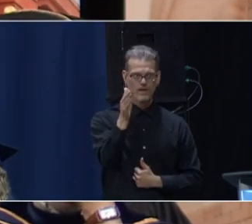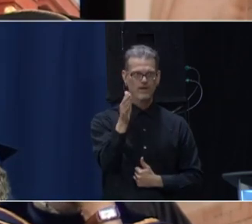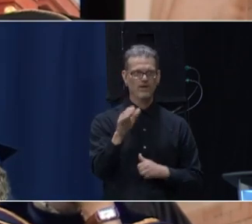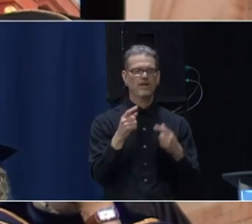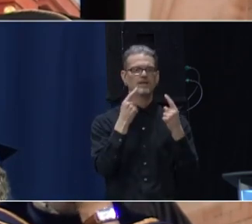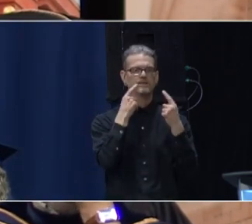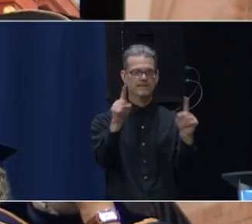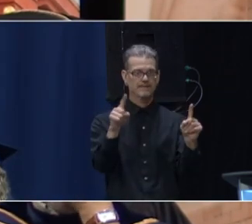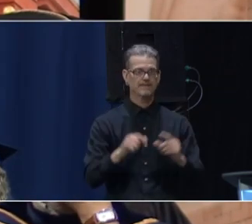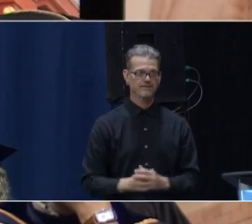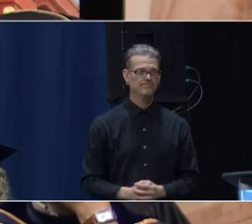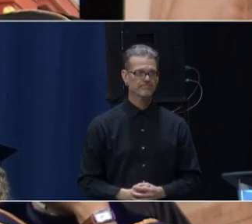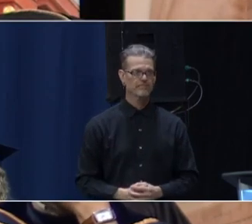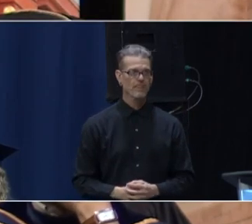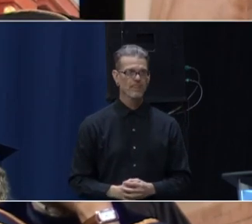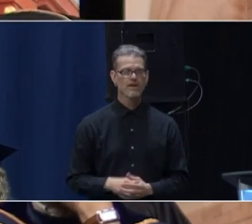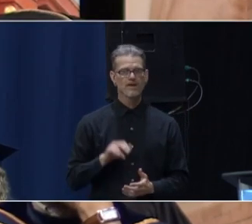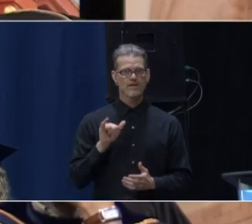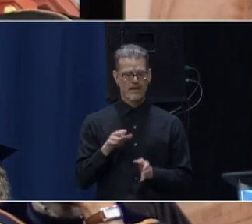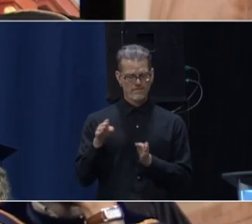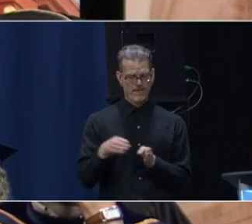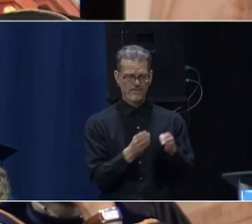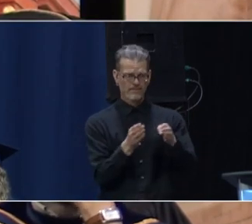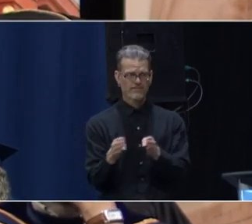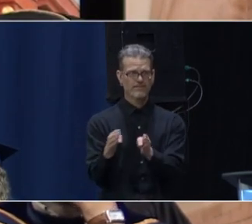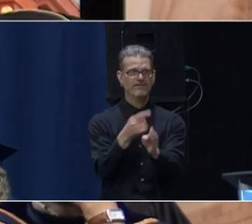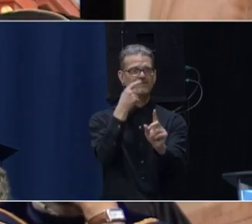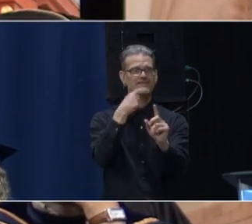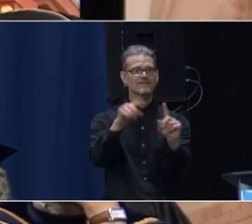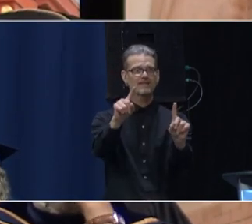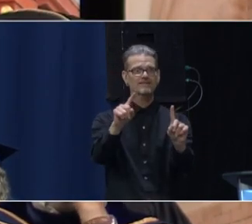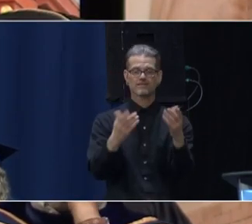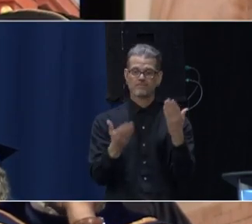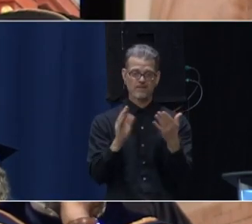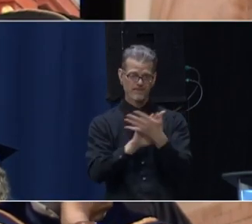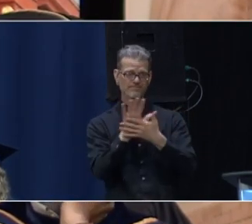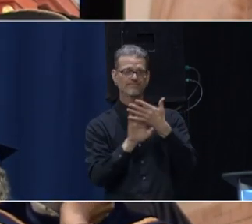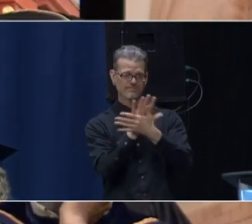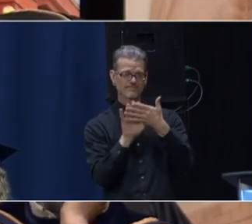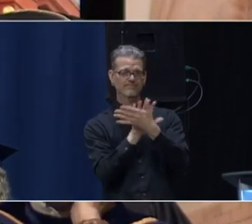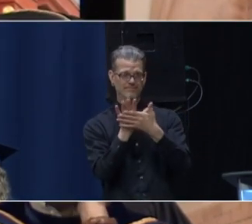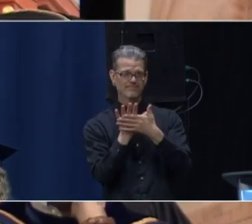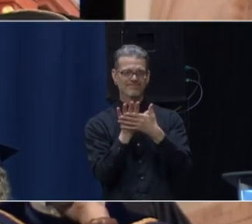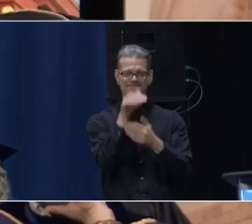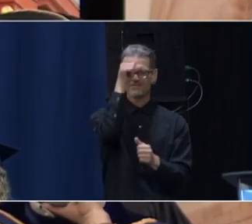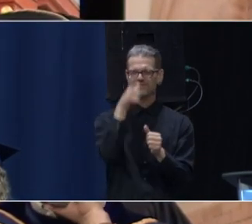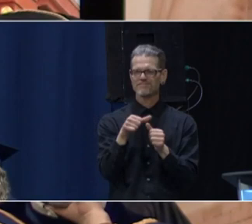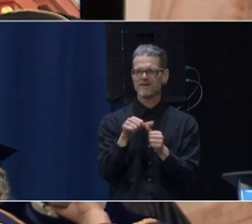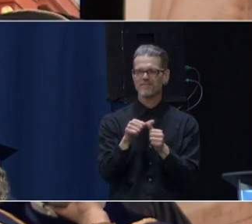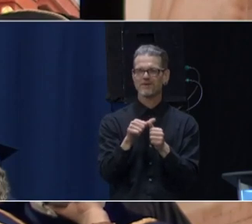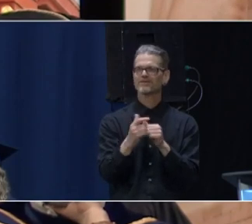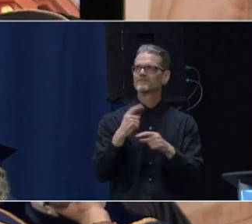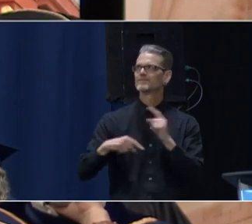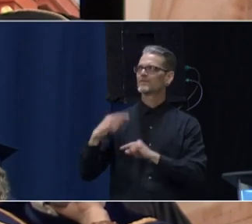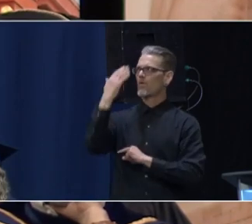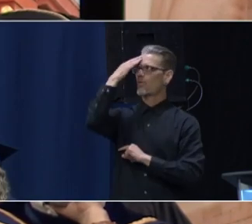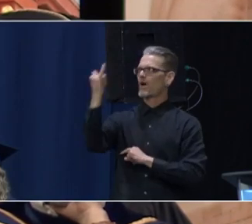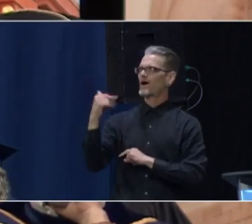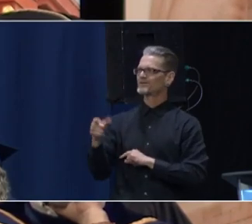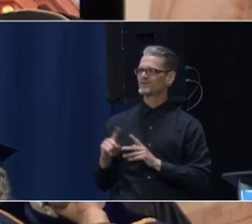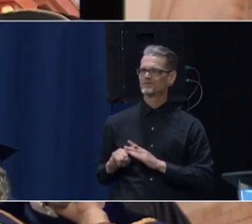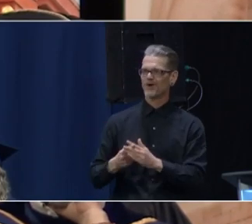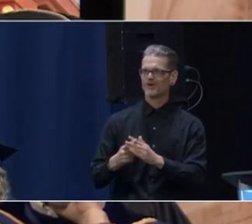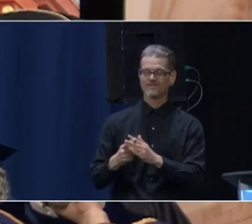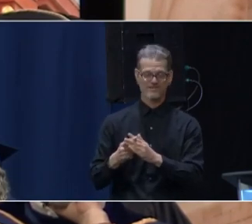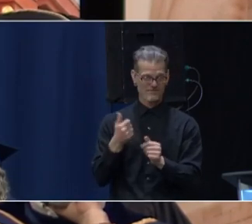succeed. The path to success may not always be clear, so remember why you started. And remember what it feels like